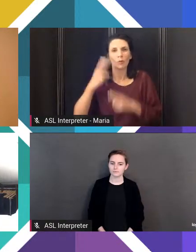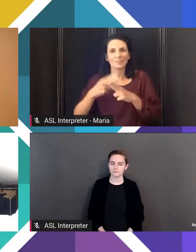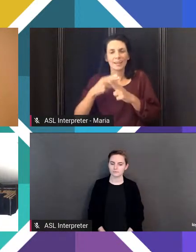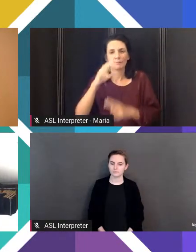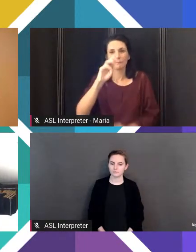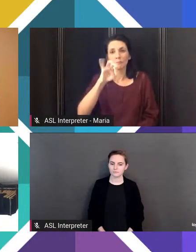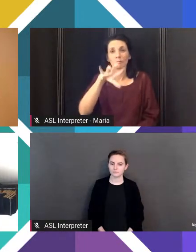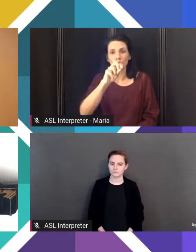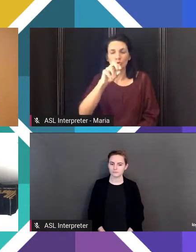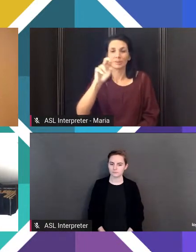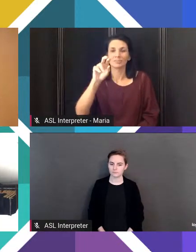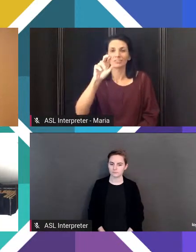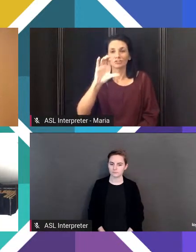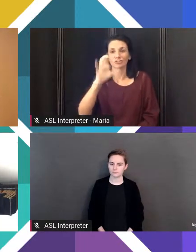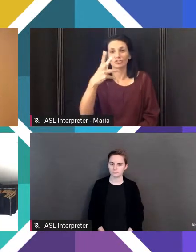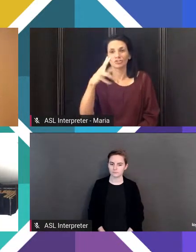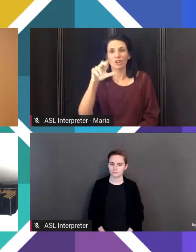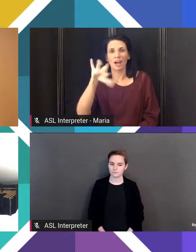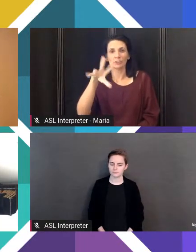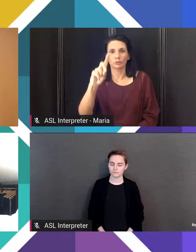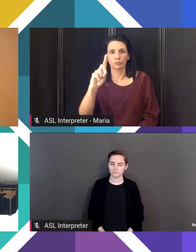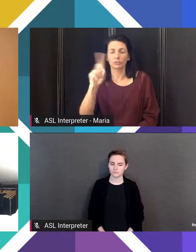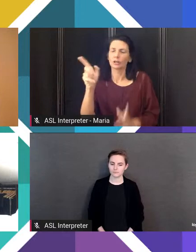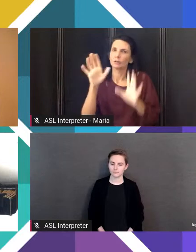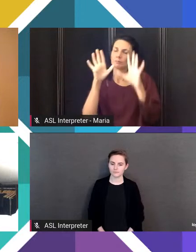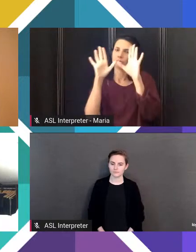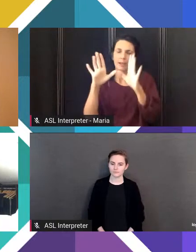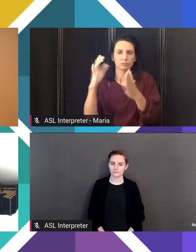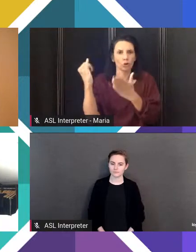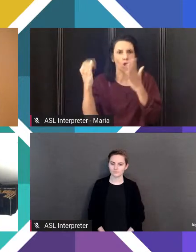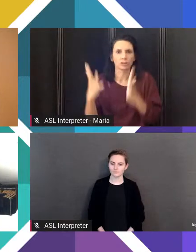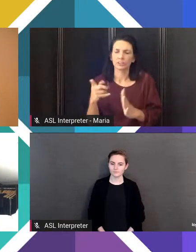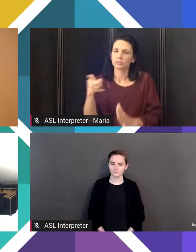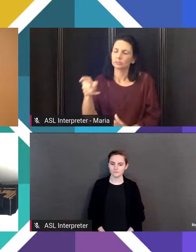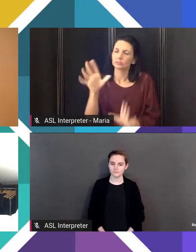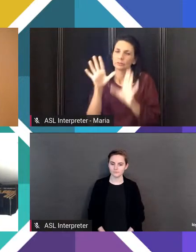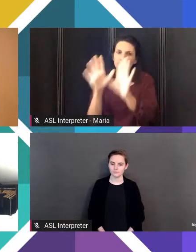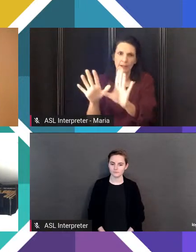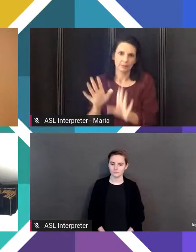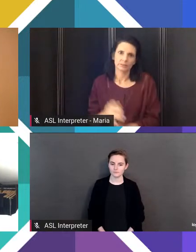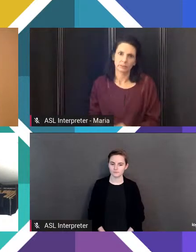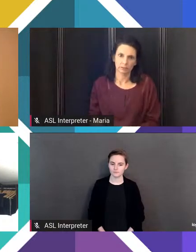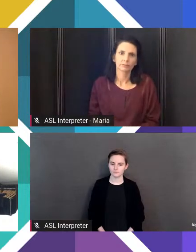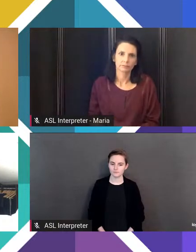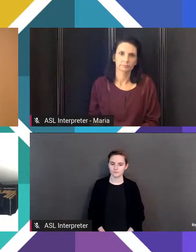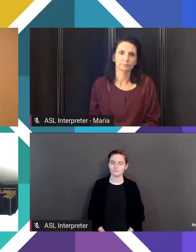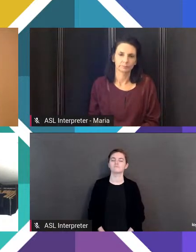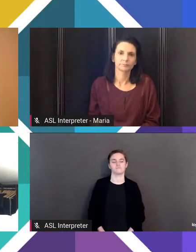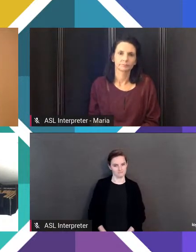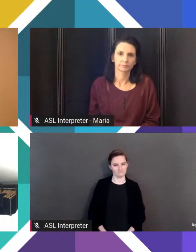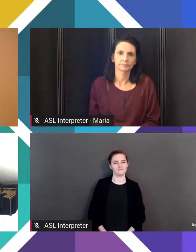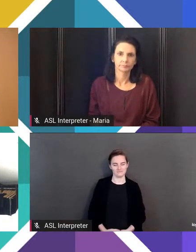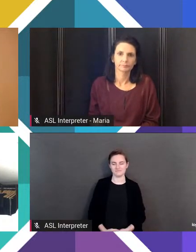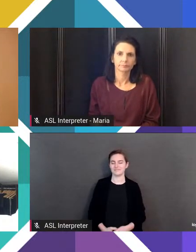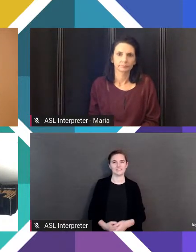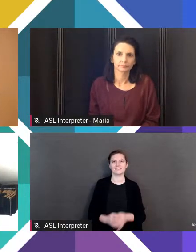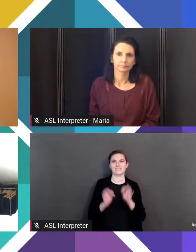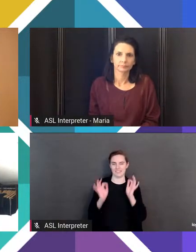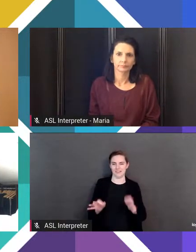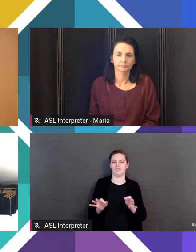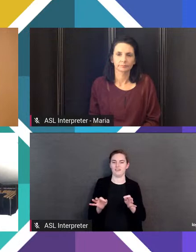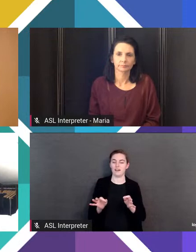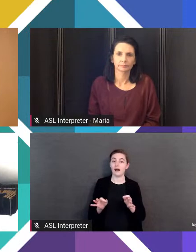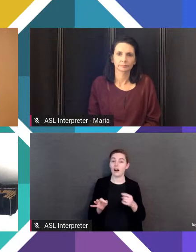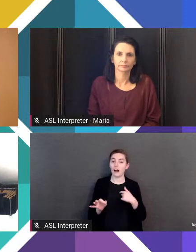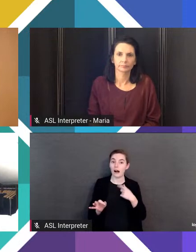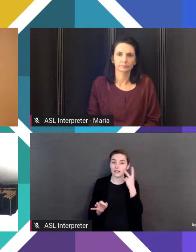They are phenomenal. They are an amazing, amazing artist. Yes. So like I saw them last year when they